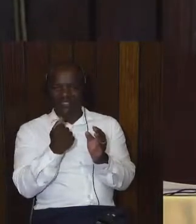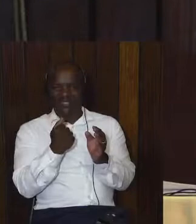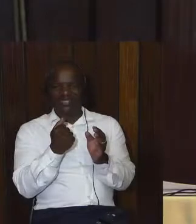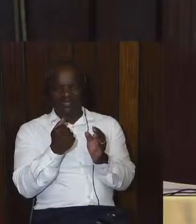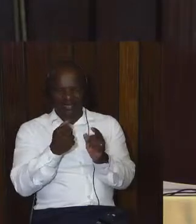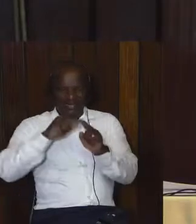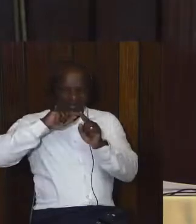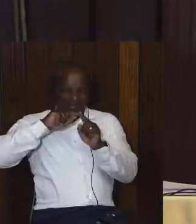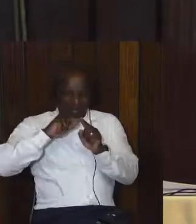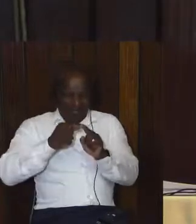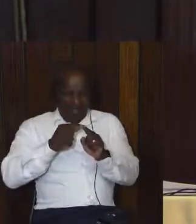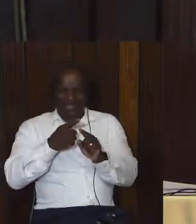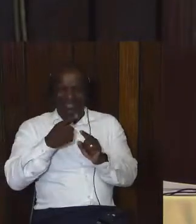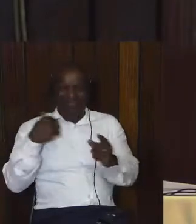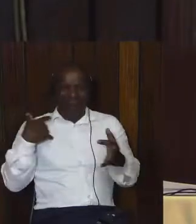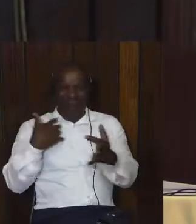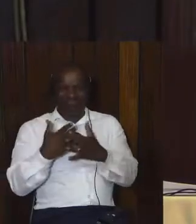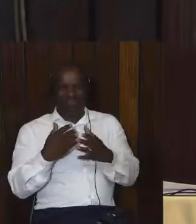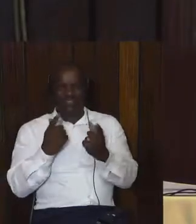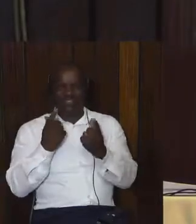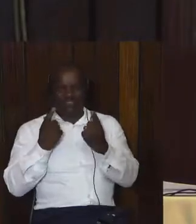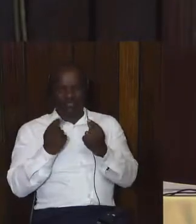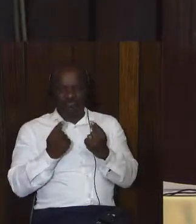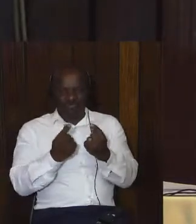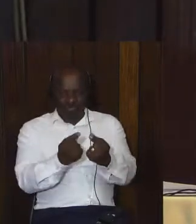it that they have